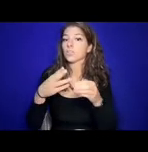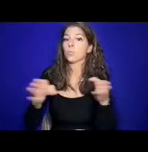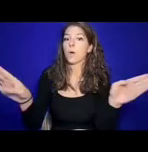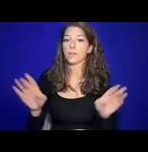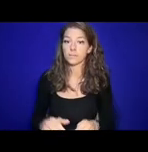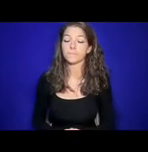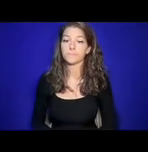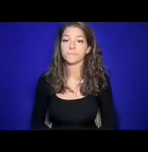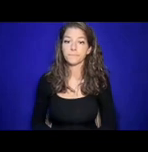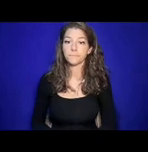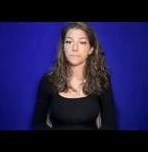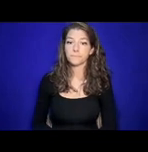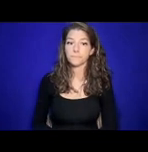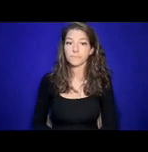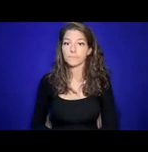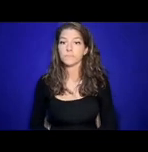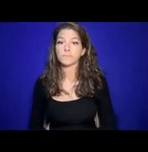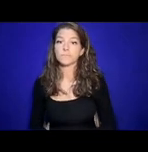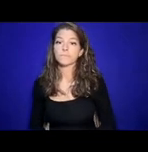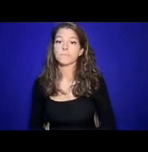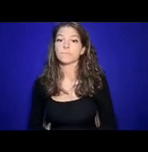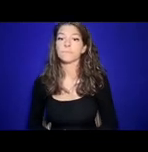nationwide.